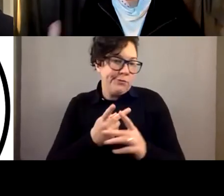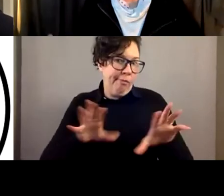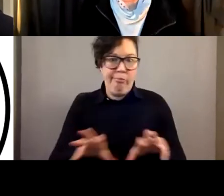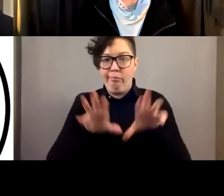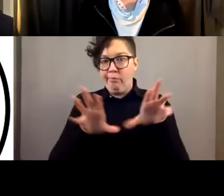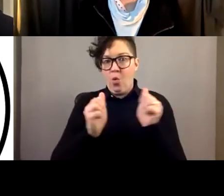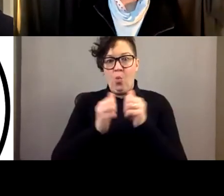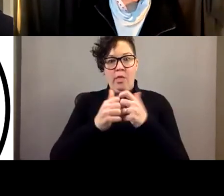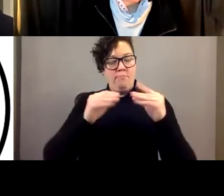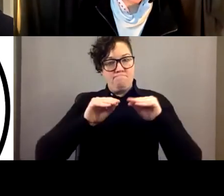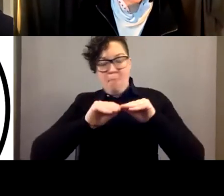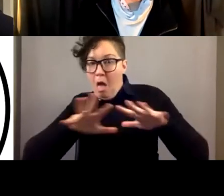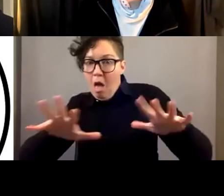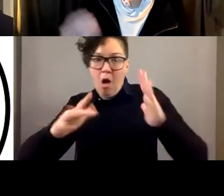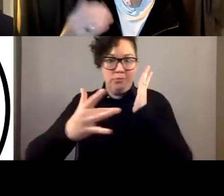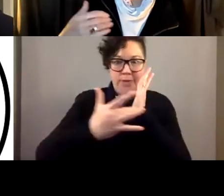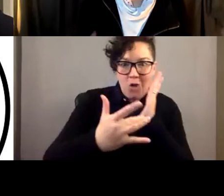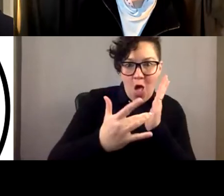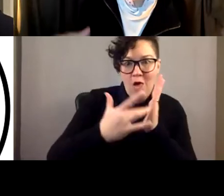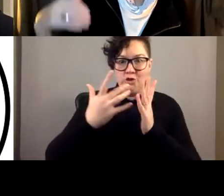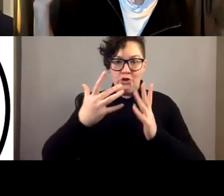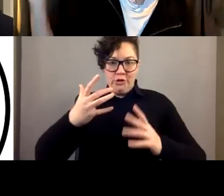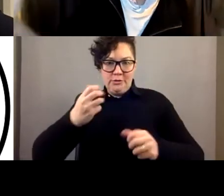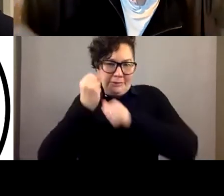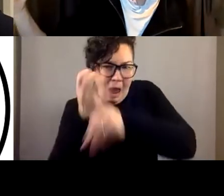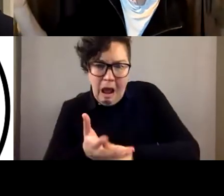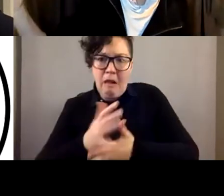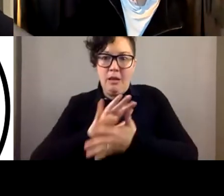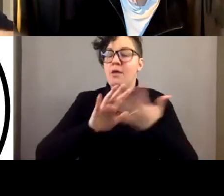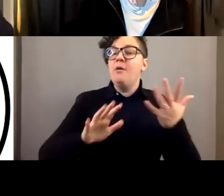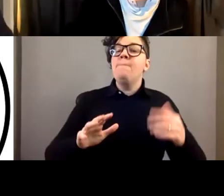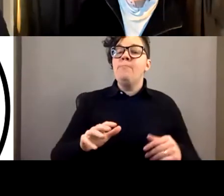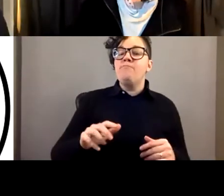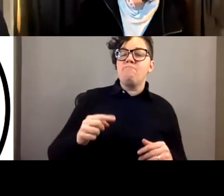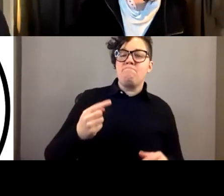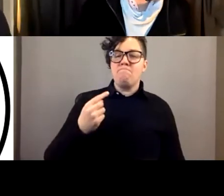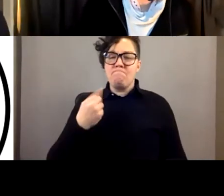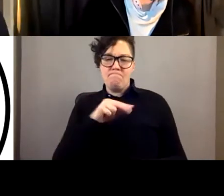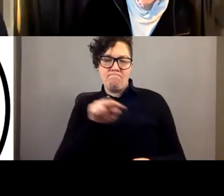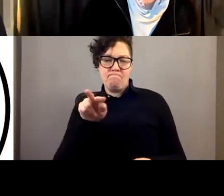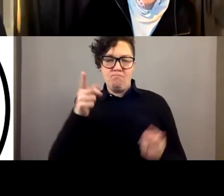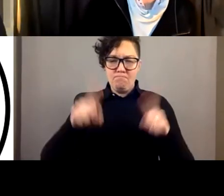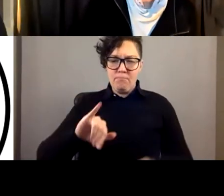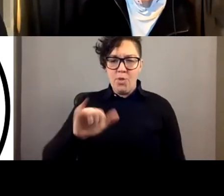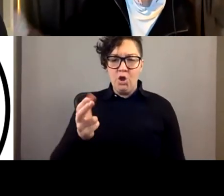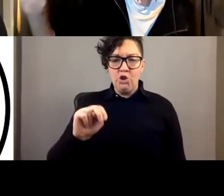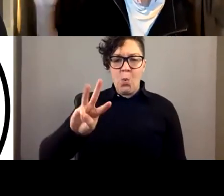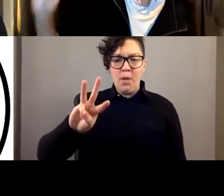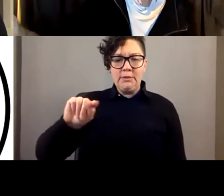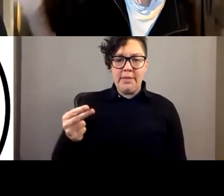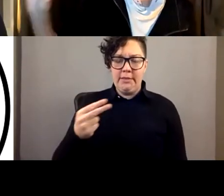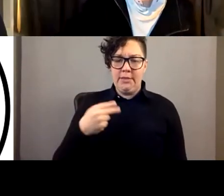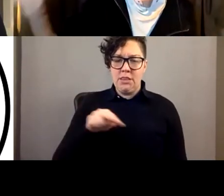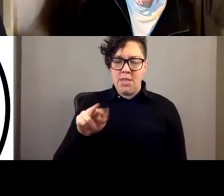technological communication, what I was sensing and looking at the events on January 6th was that